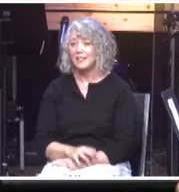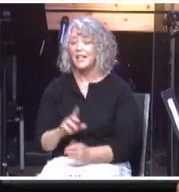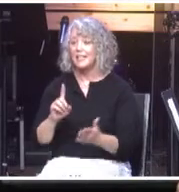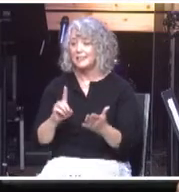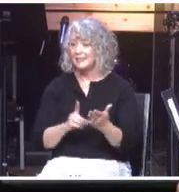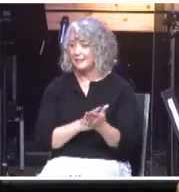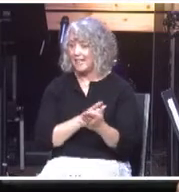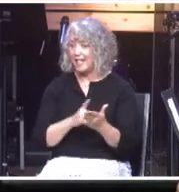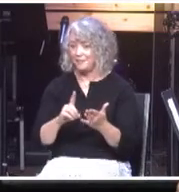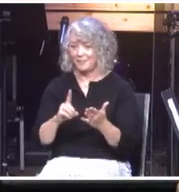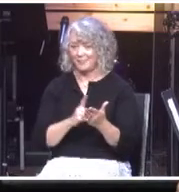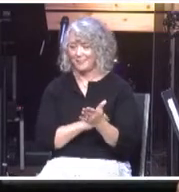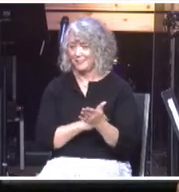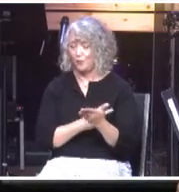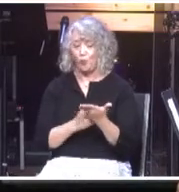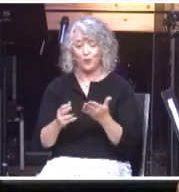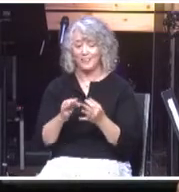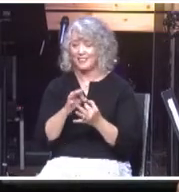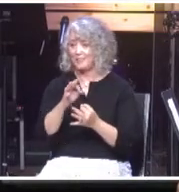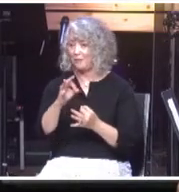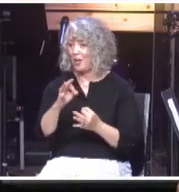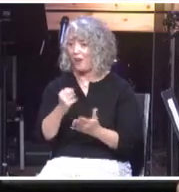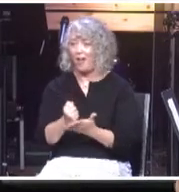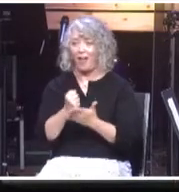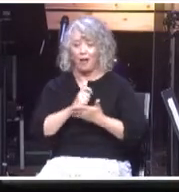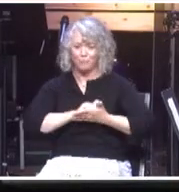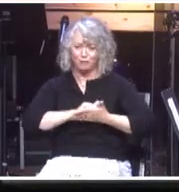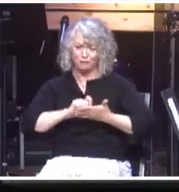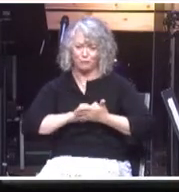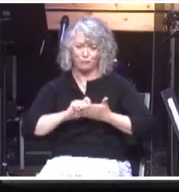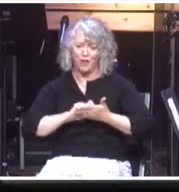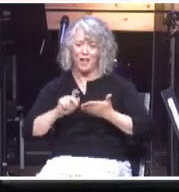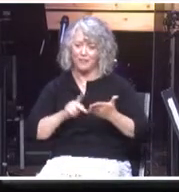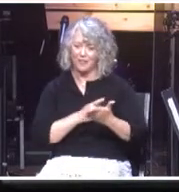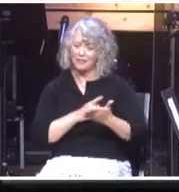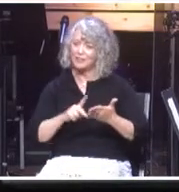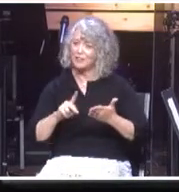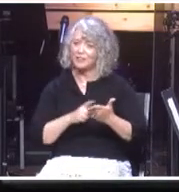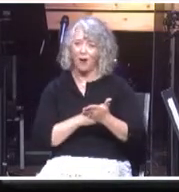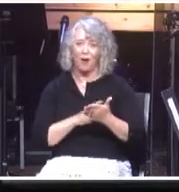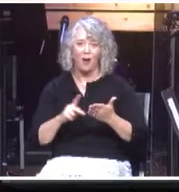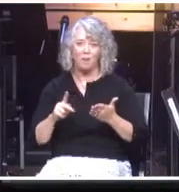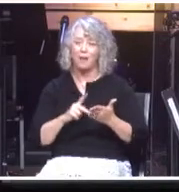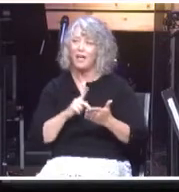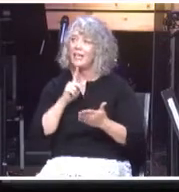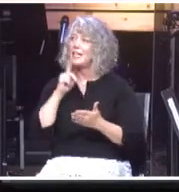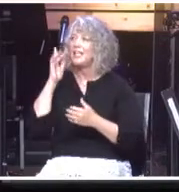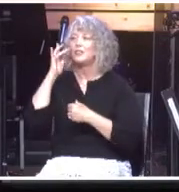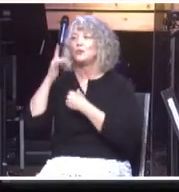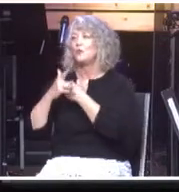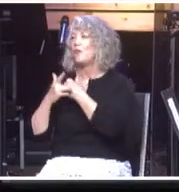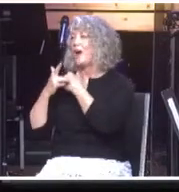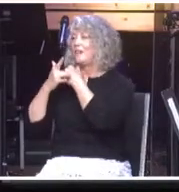the guidance of the Holy Spirit, goes out of his way to dwell on that loving kindness.